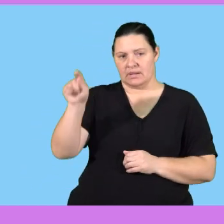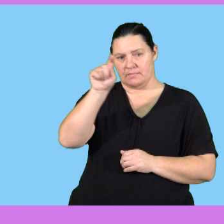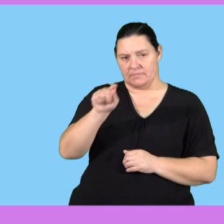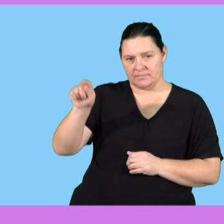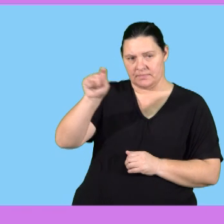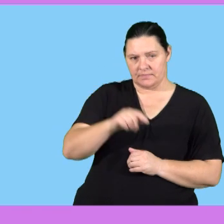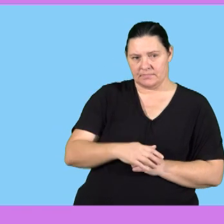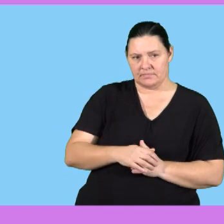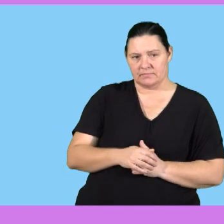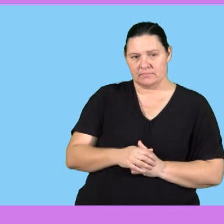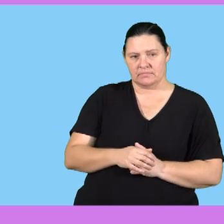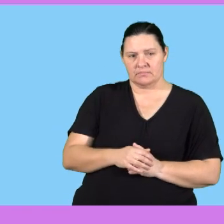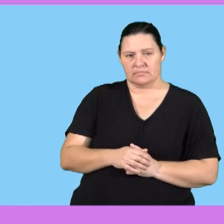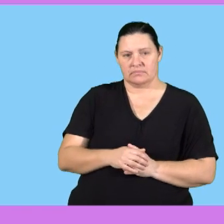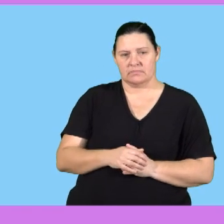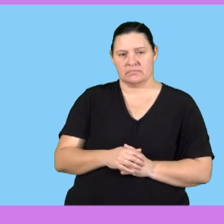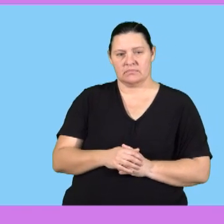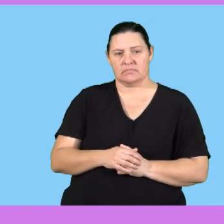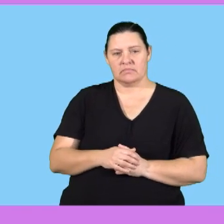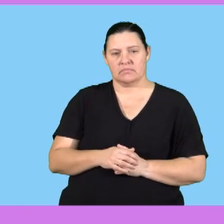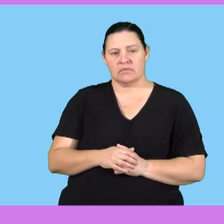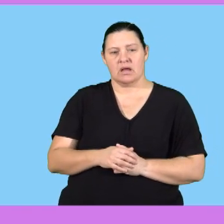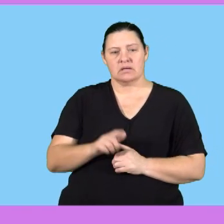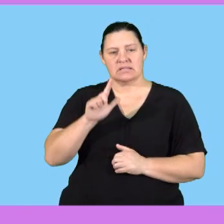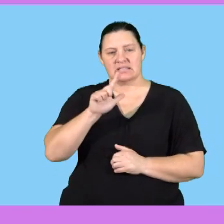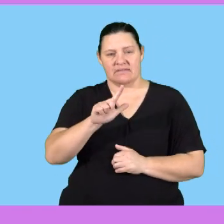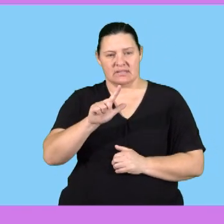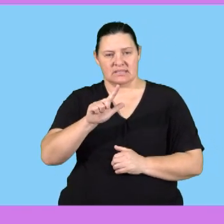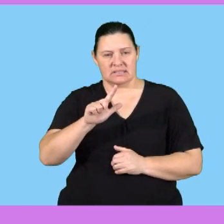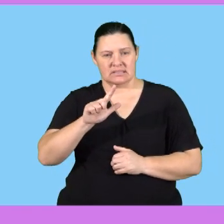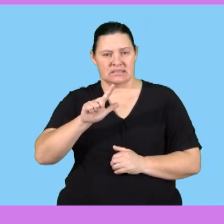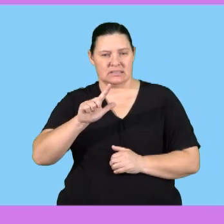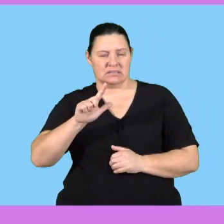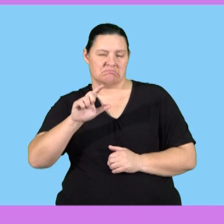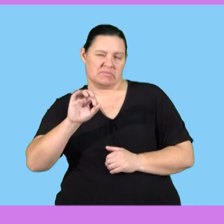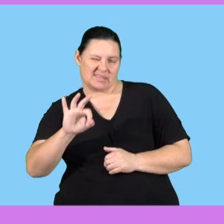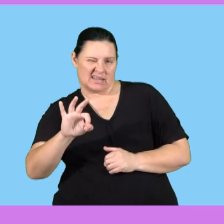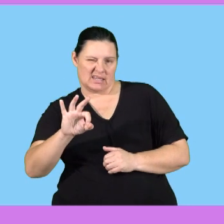I'm going to move all the way here. And can we say that is more or less